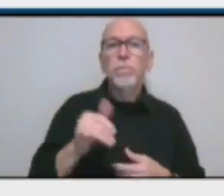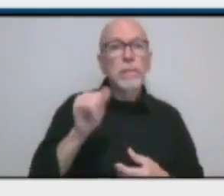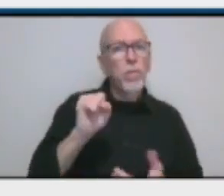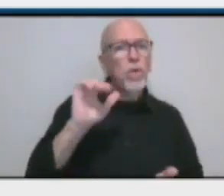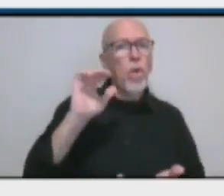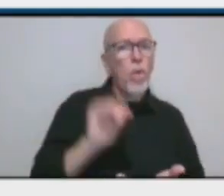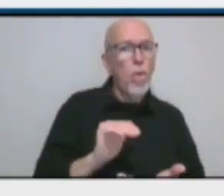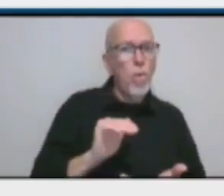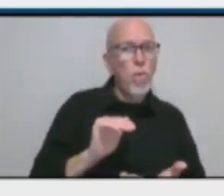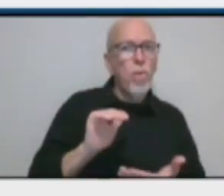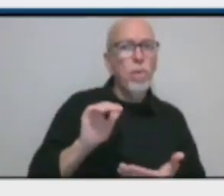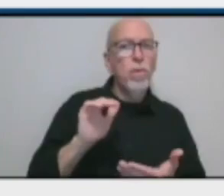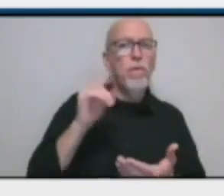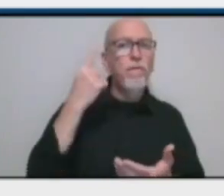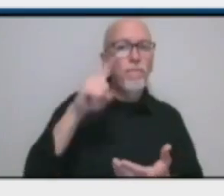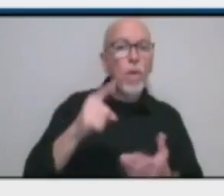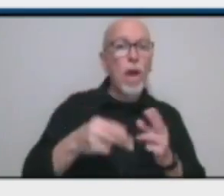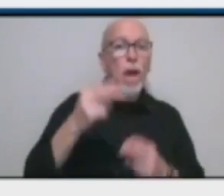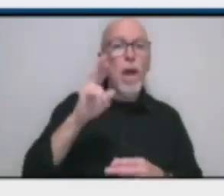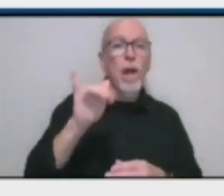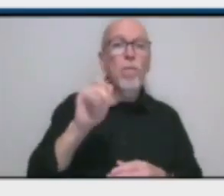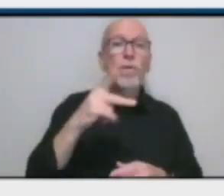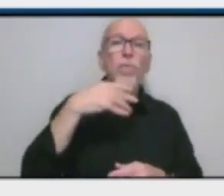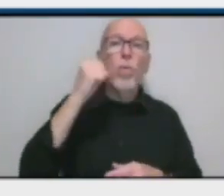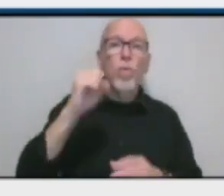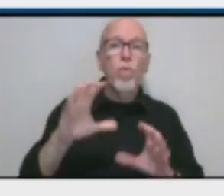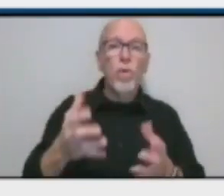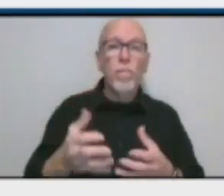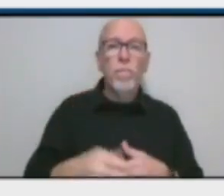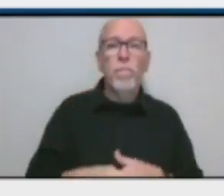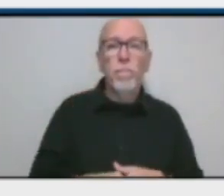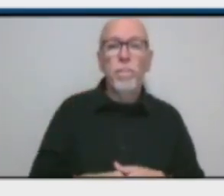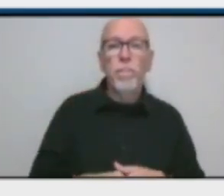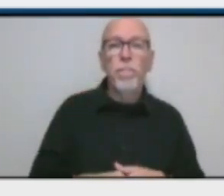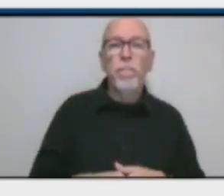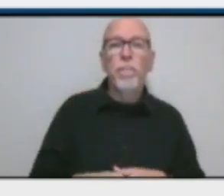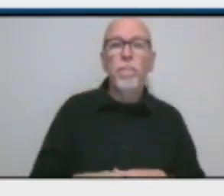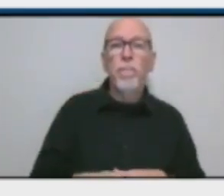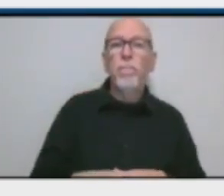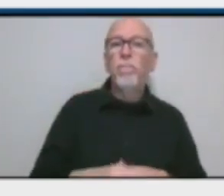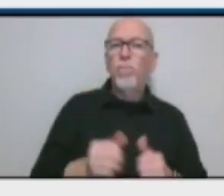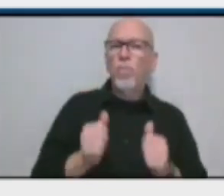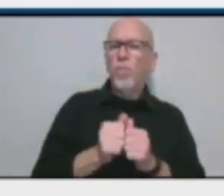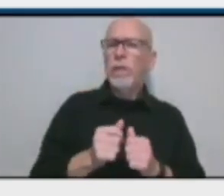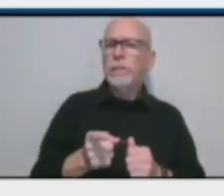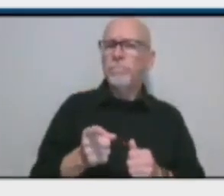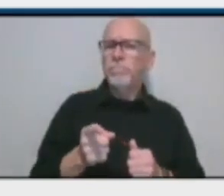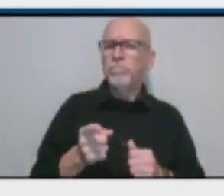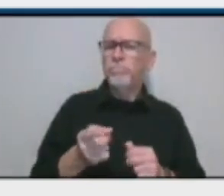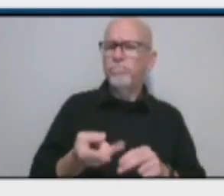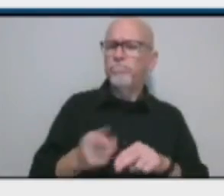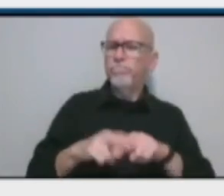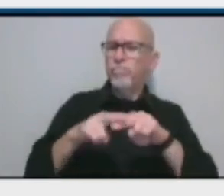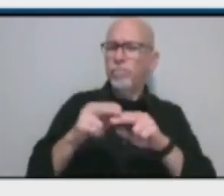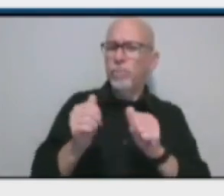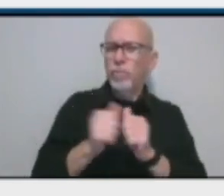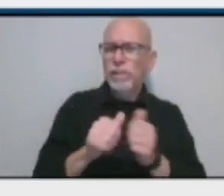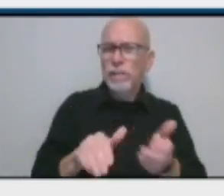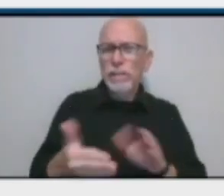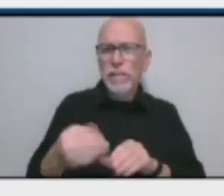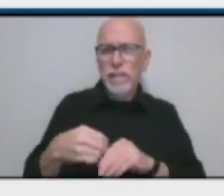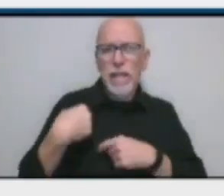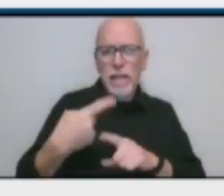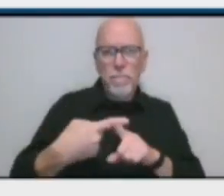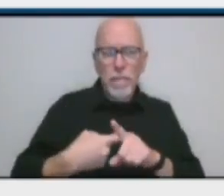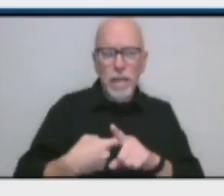in the higher risk, older age groups. Given the troubling increase to newly reported deaths in the past month,